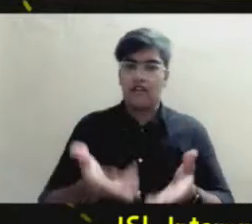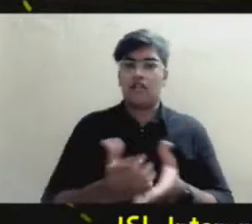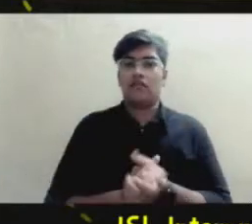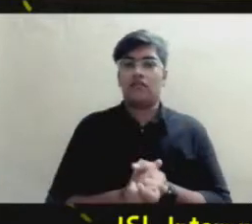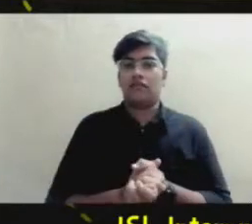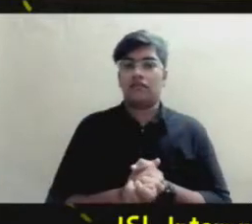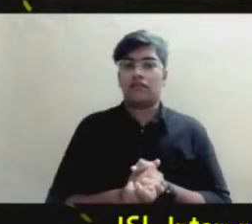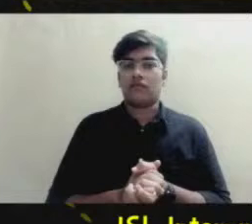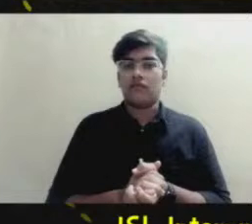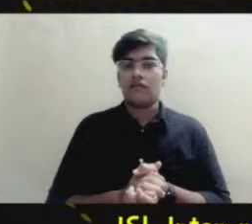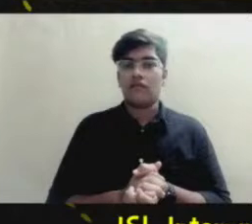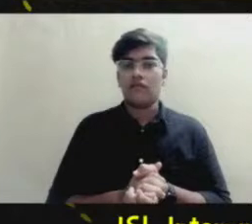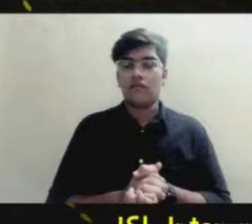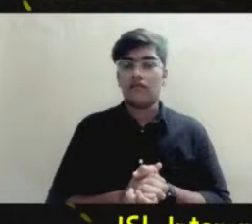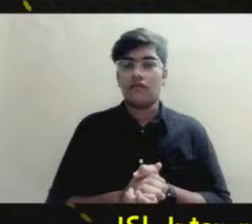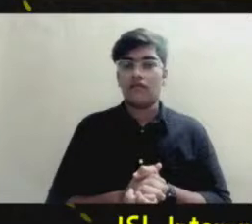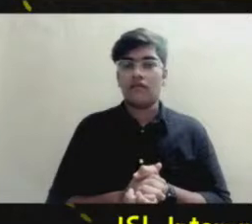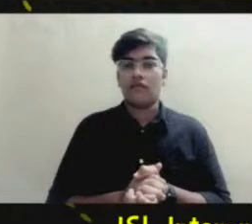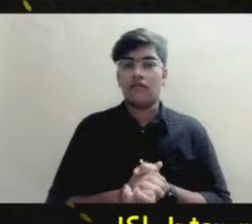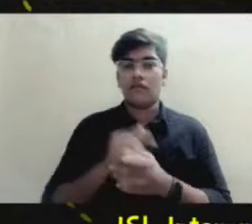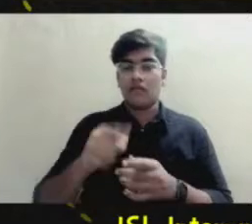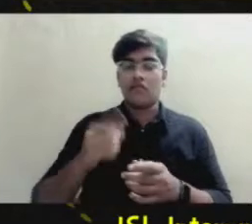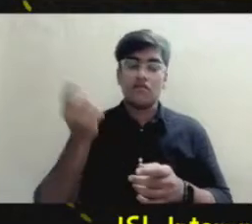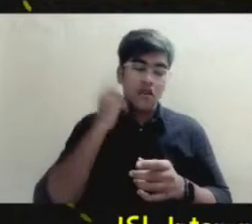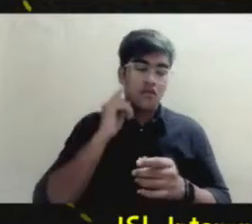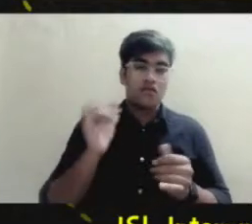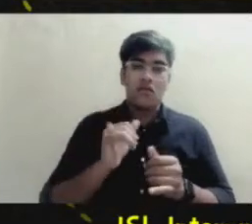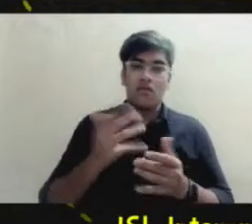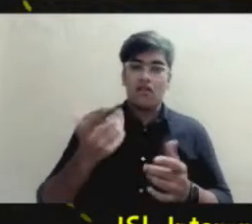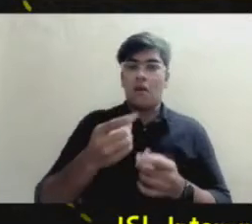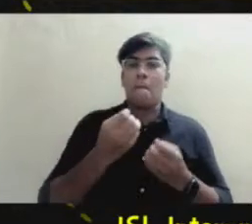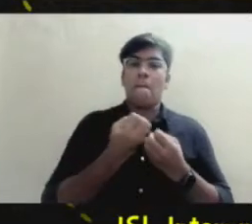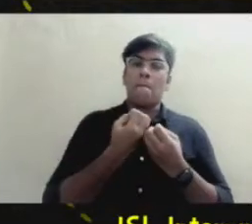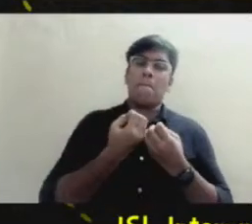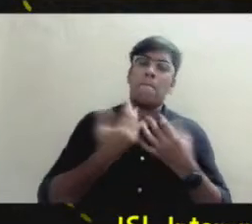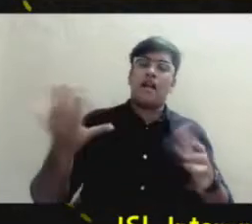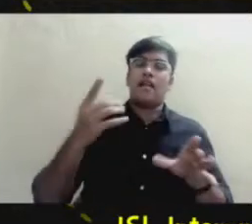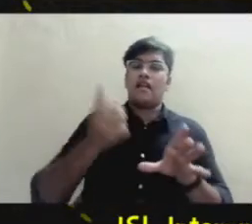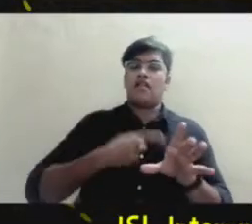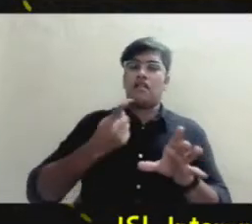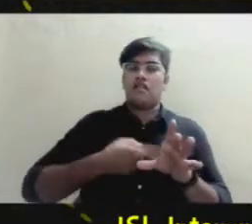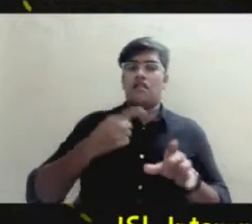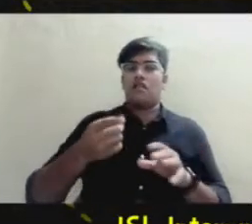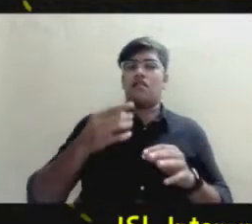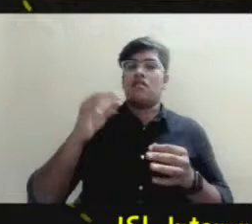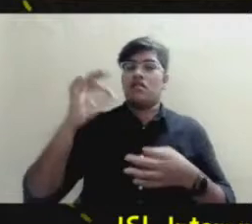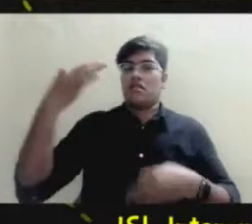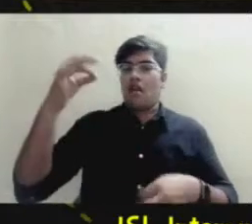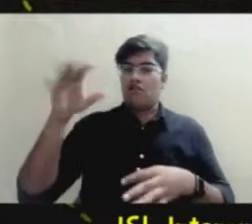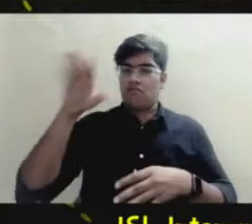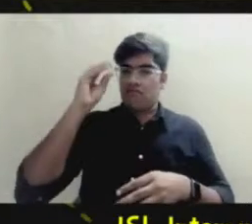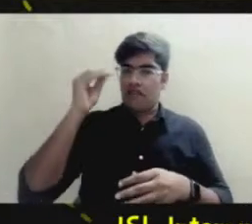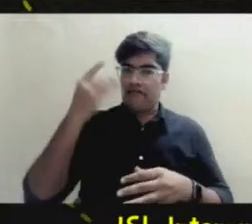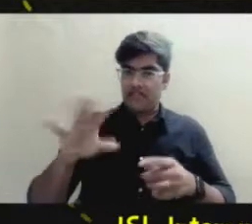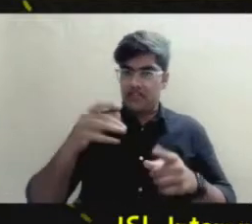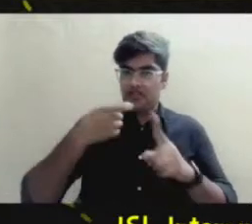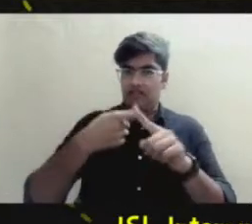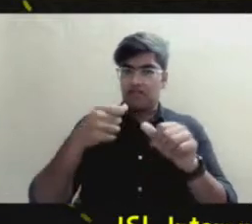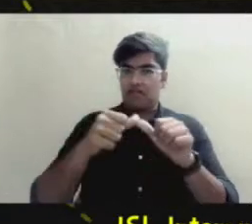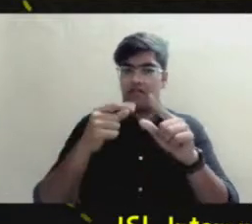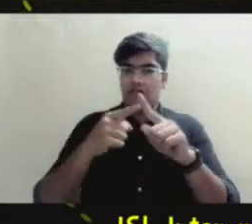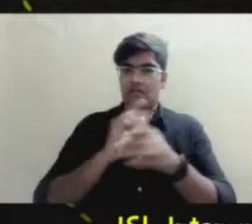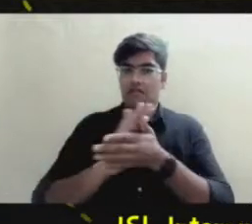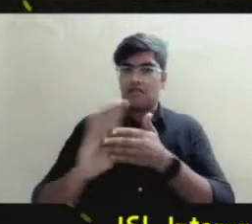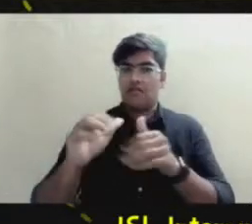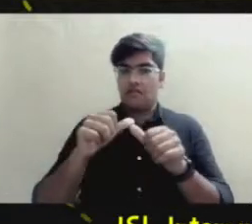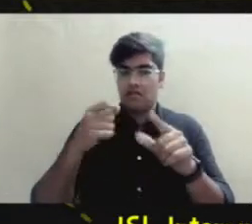this sounds quite incredible, but I studied Kathak for many years. And in fact, the